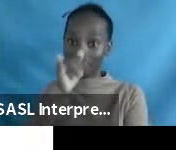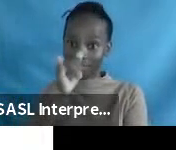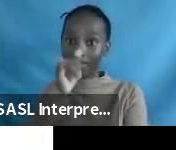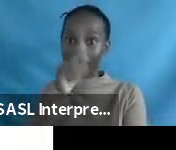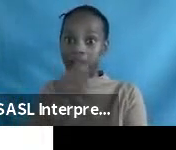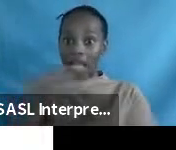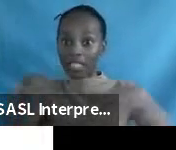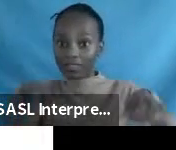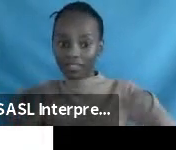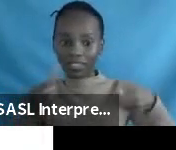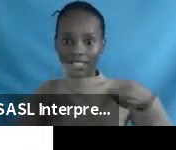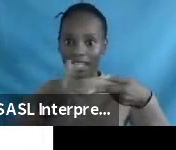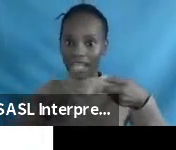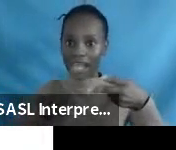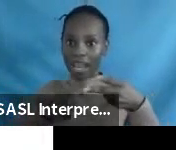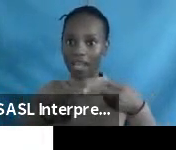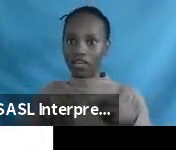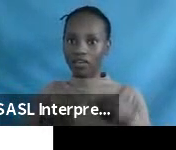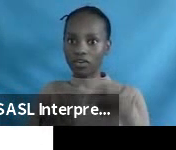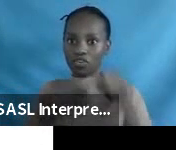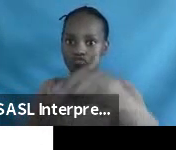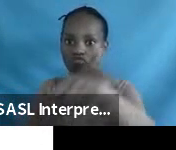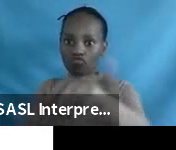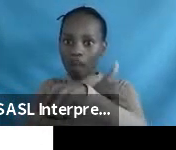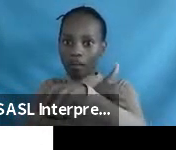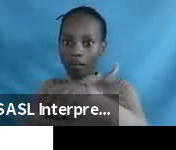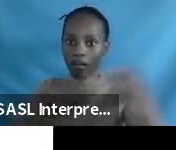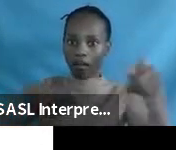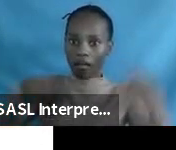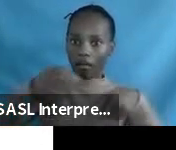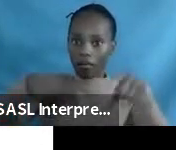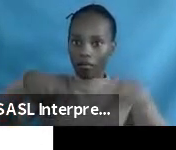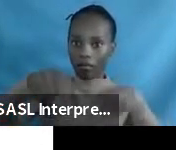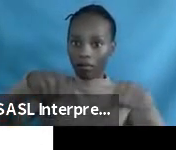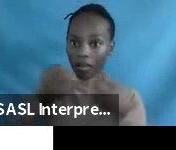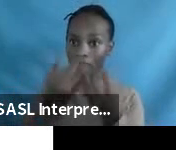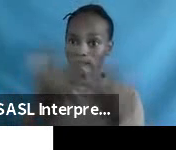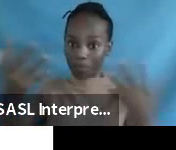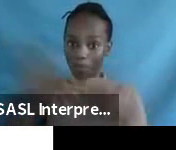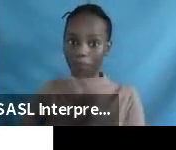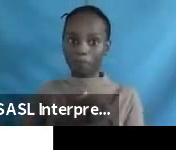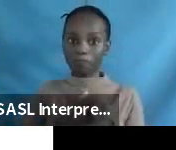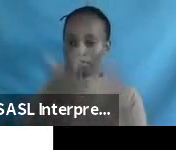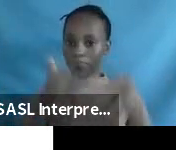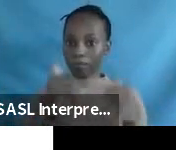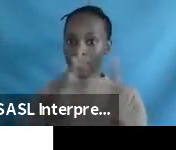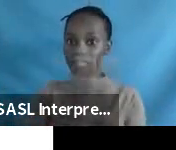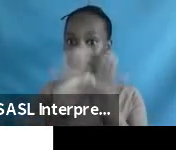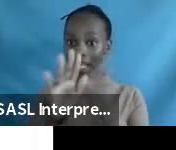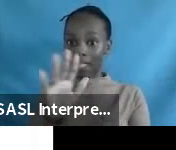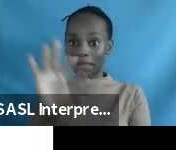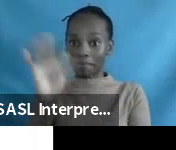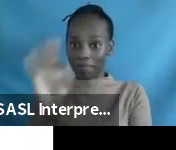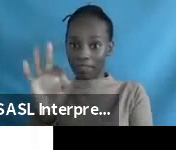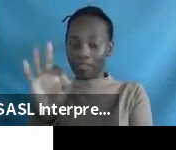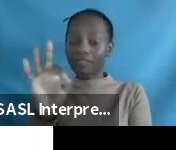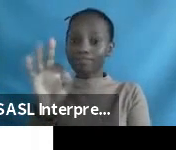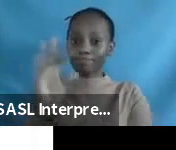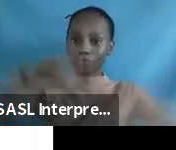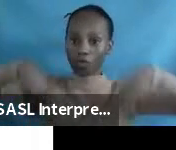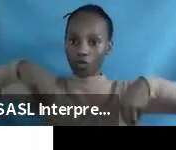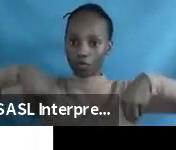10% from corruption activities. You may look at the 10% of corruption activities and think that is a little bit